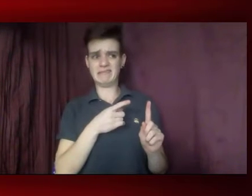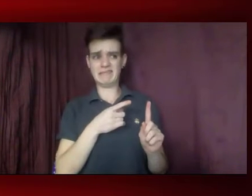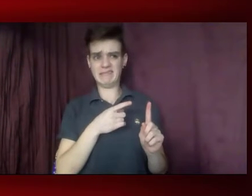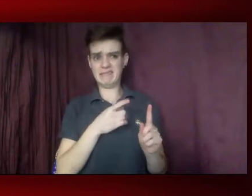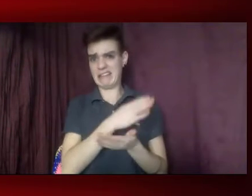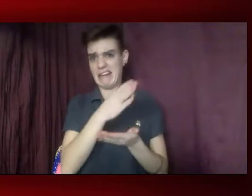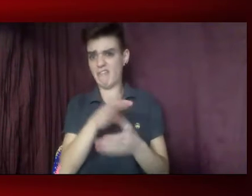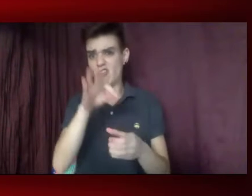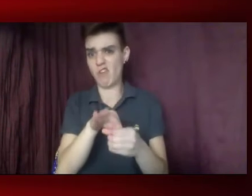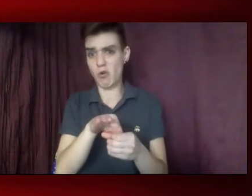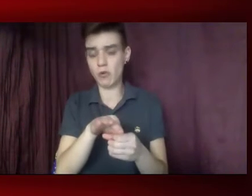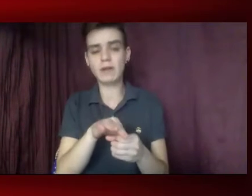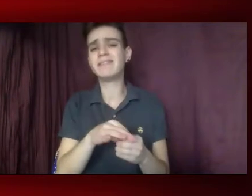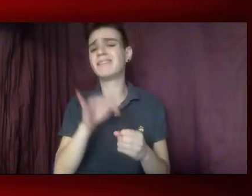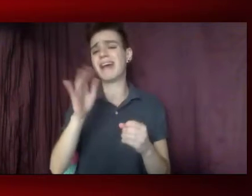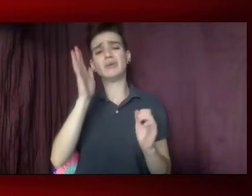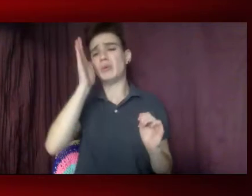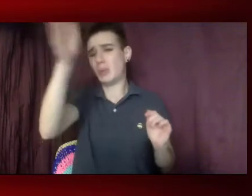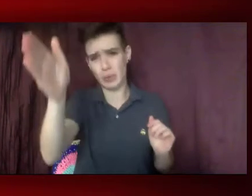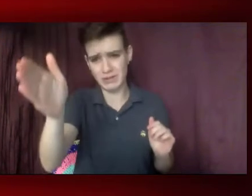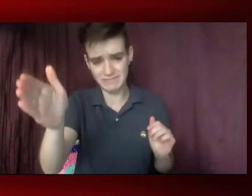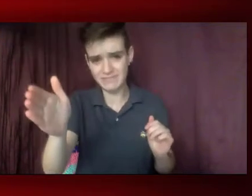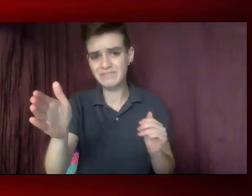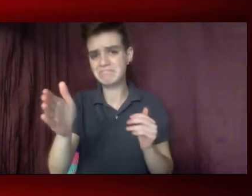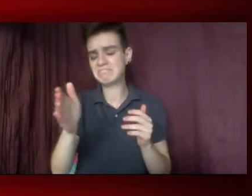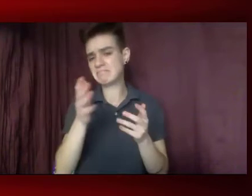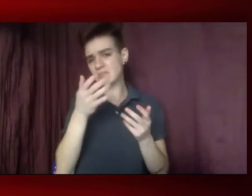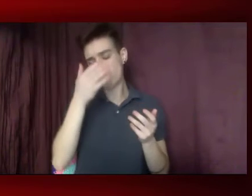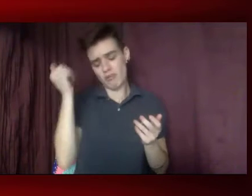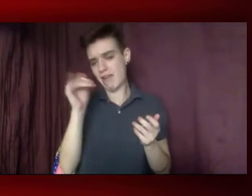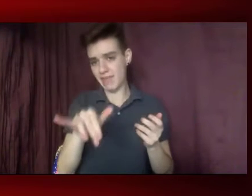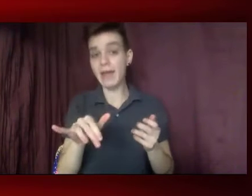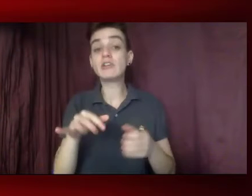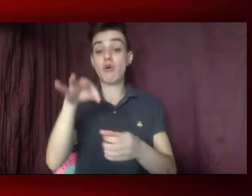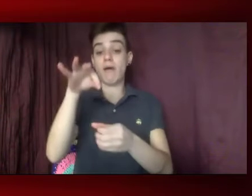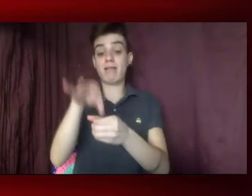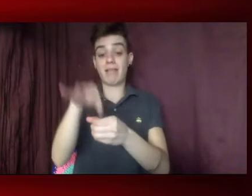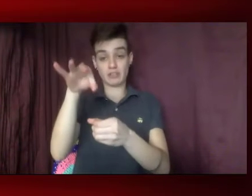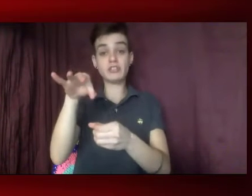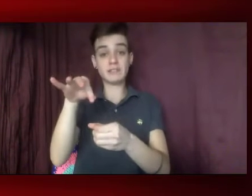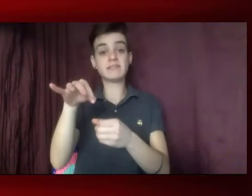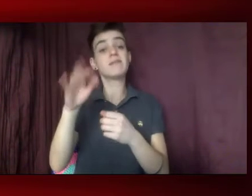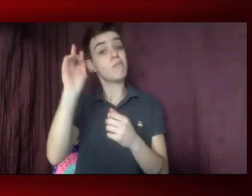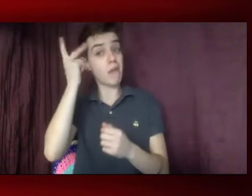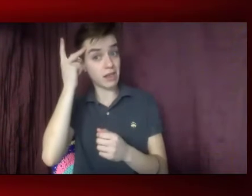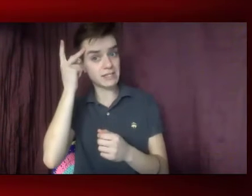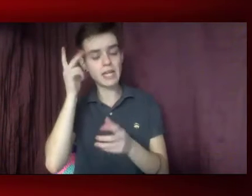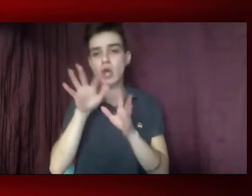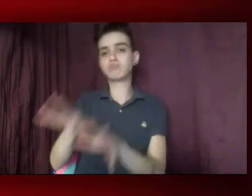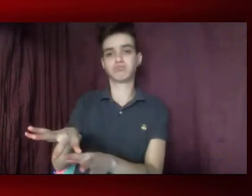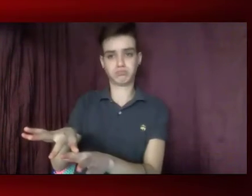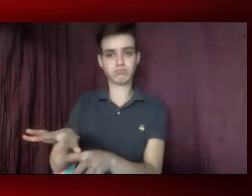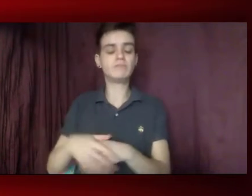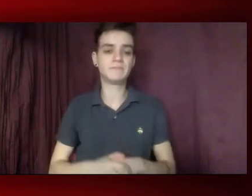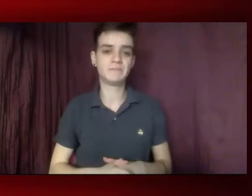election, that's too far away. So we leave the elections, that is politics, at the door.